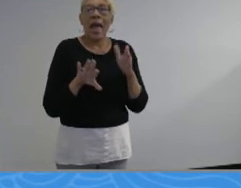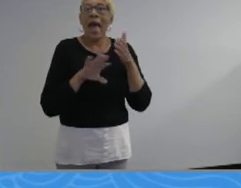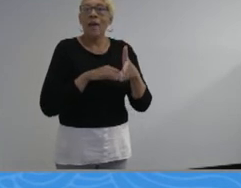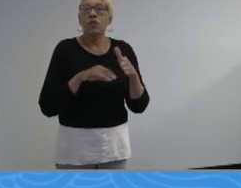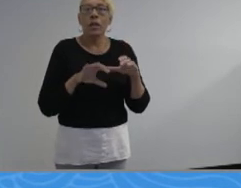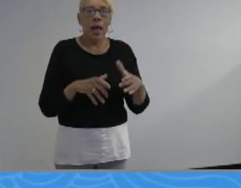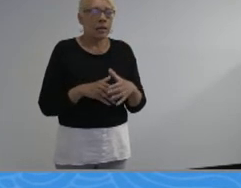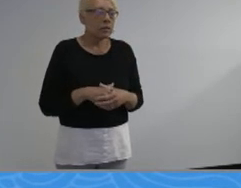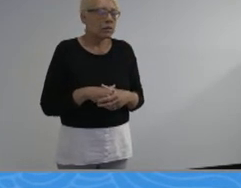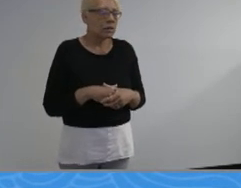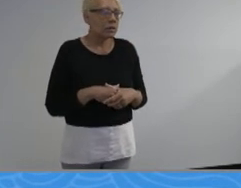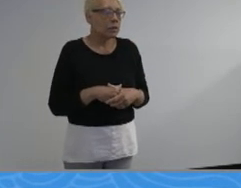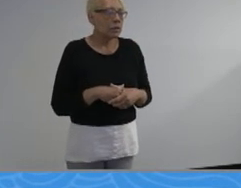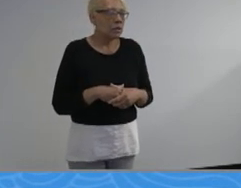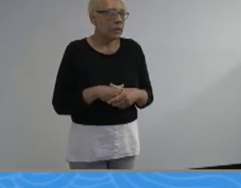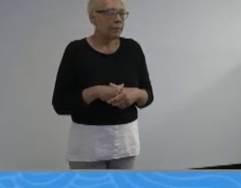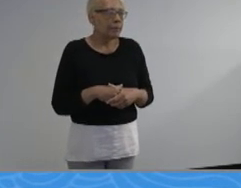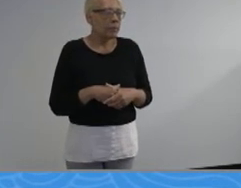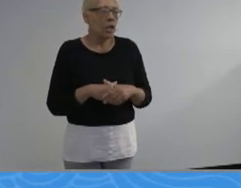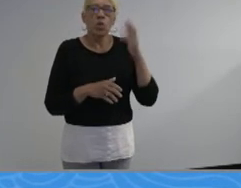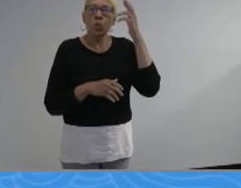class.